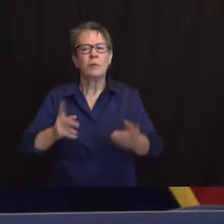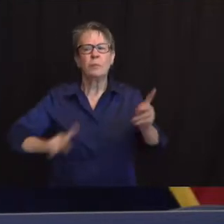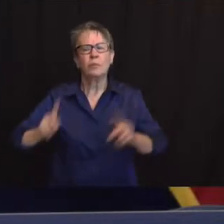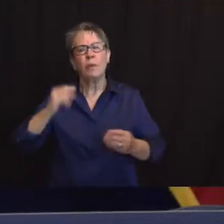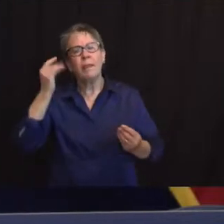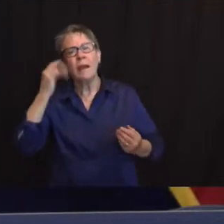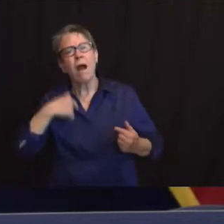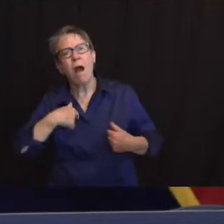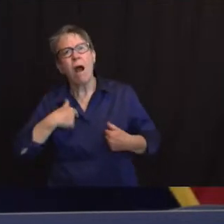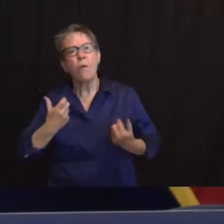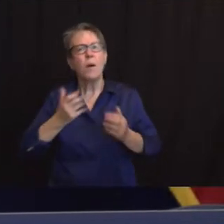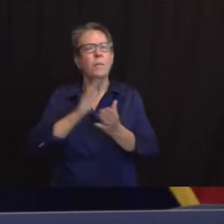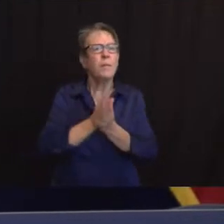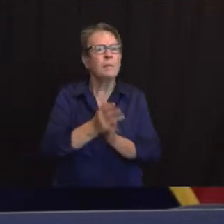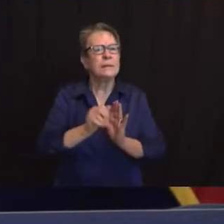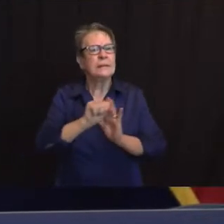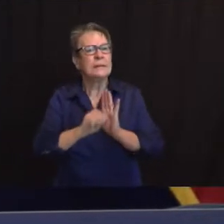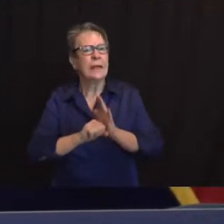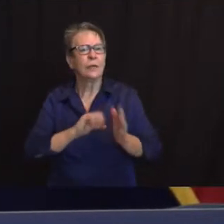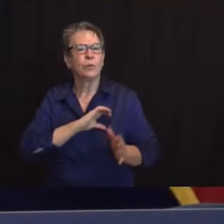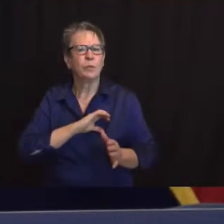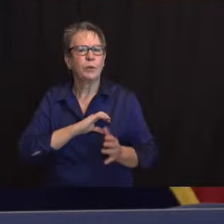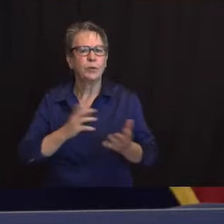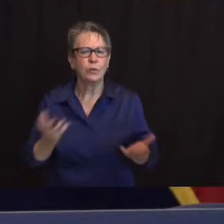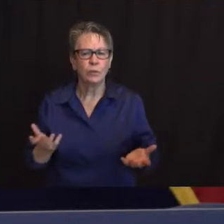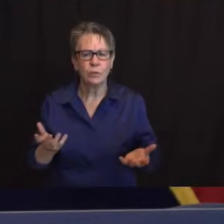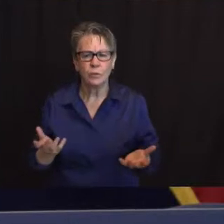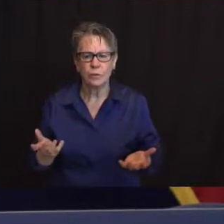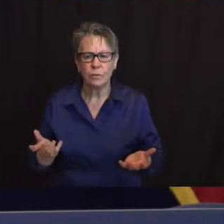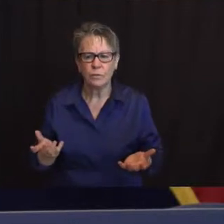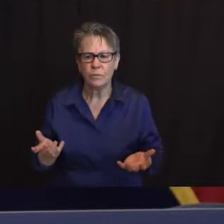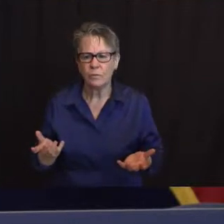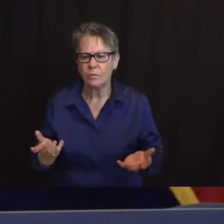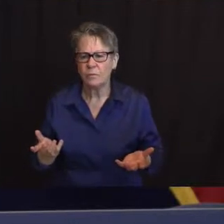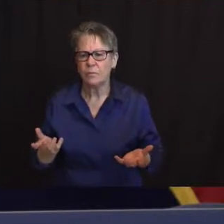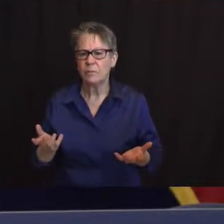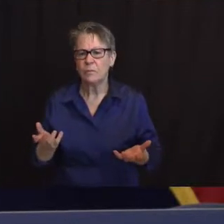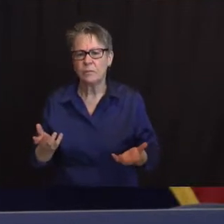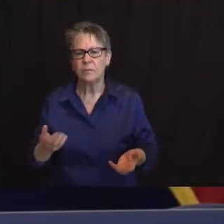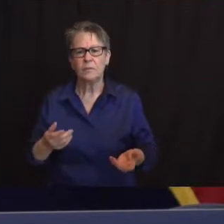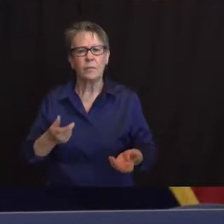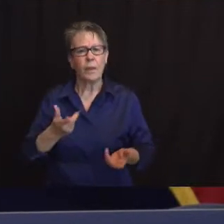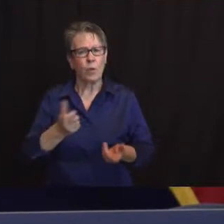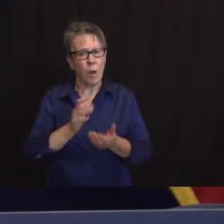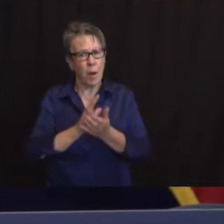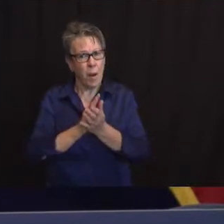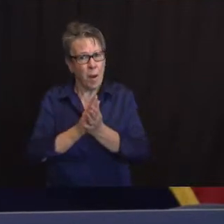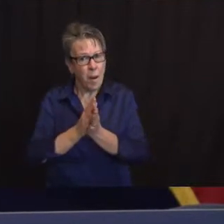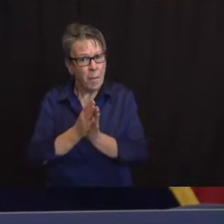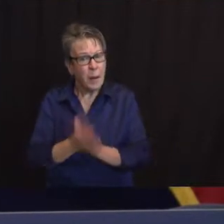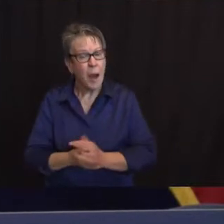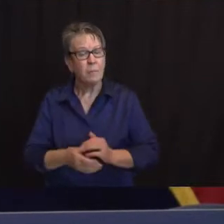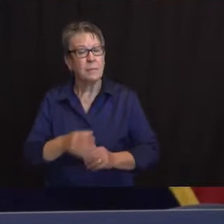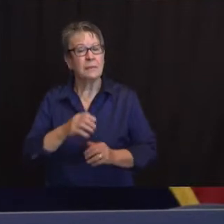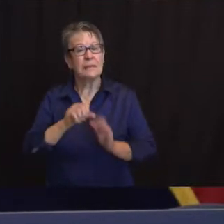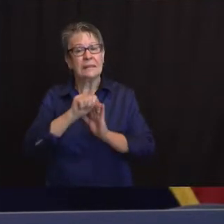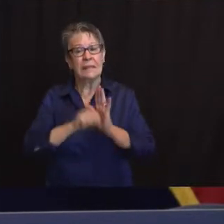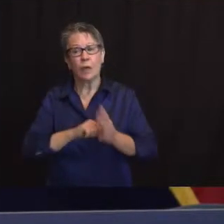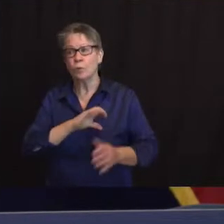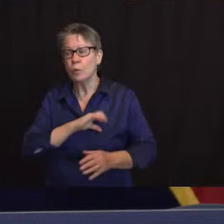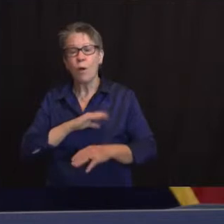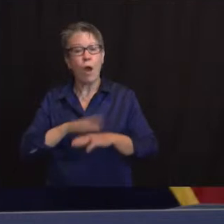like to be a Jersey trooper on our highways and byways and covering the almost 90 towns that we have